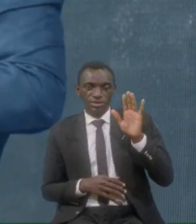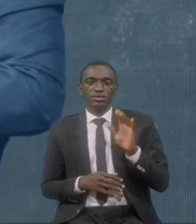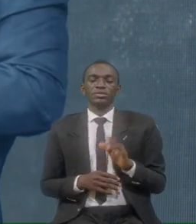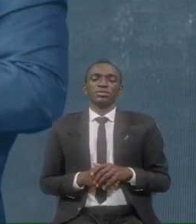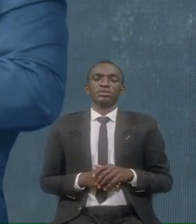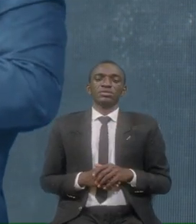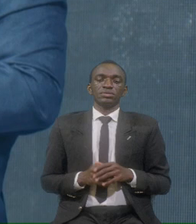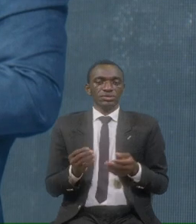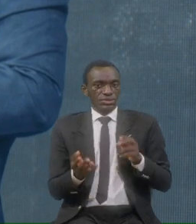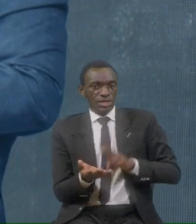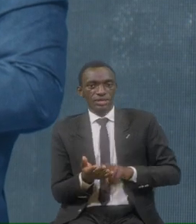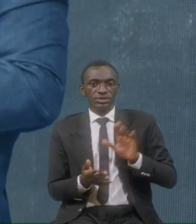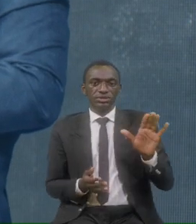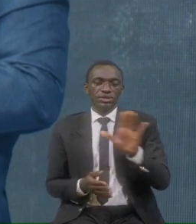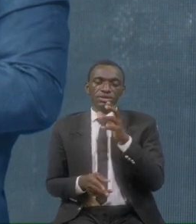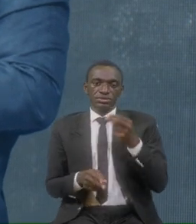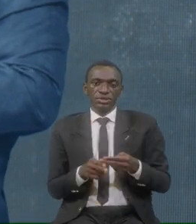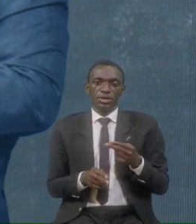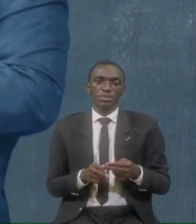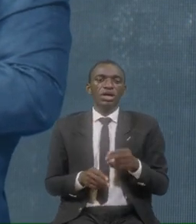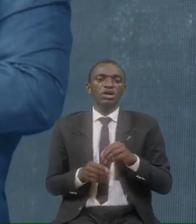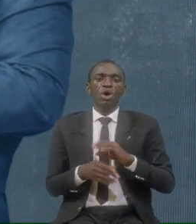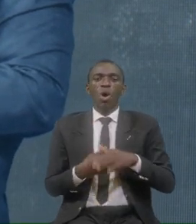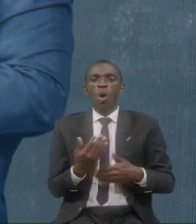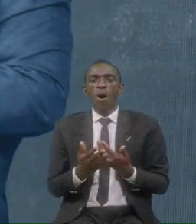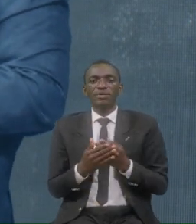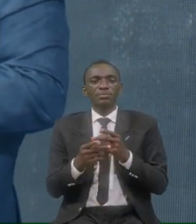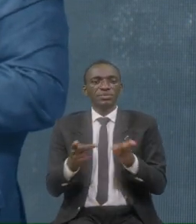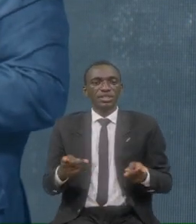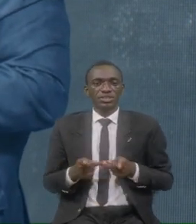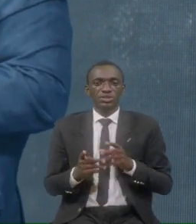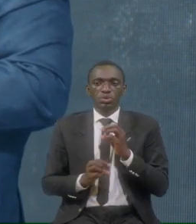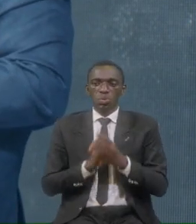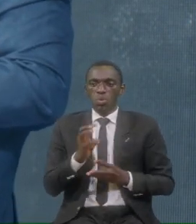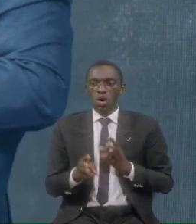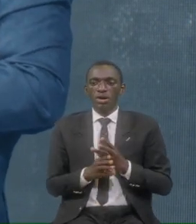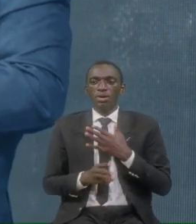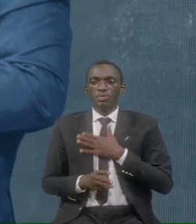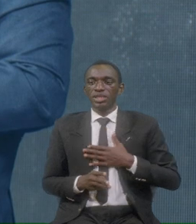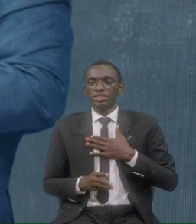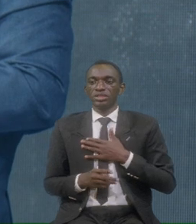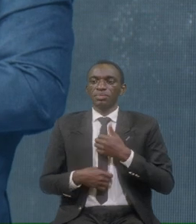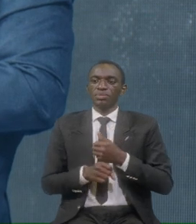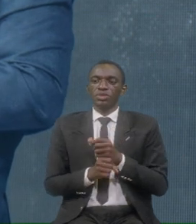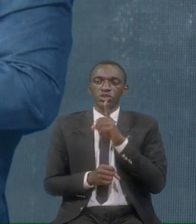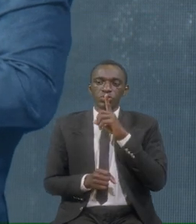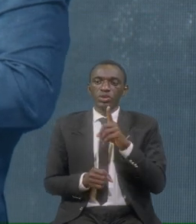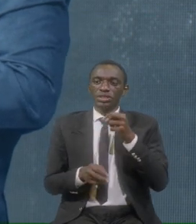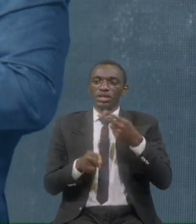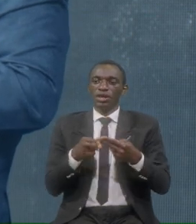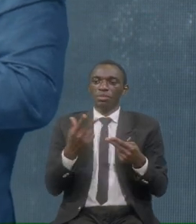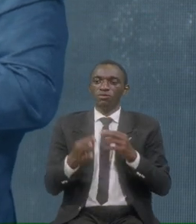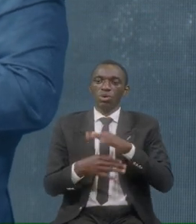locations, all over the world, please make sure the names of all converts of tonight are